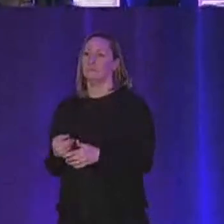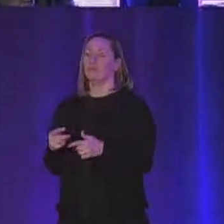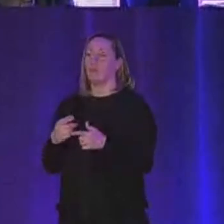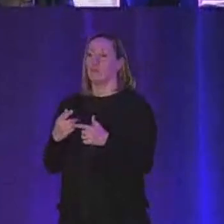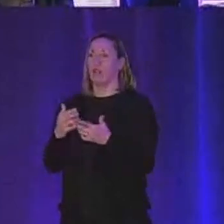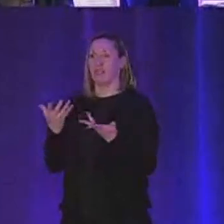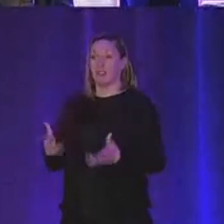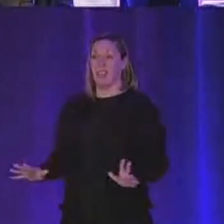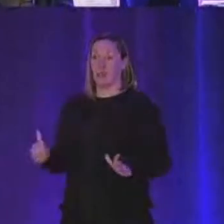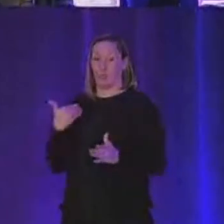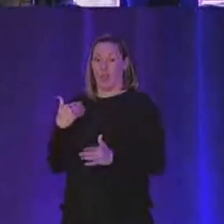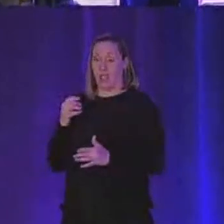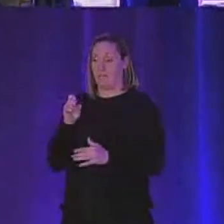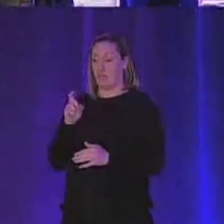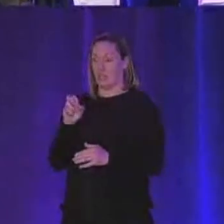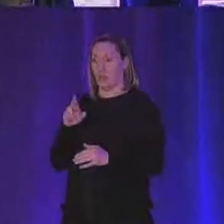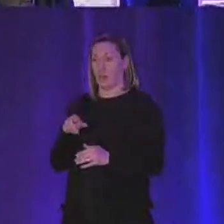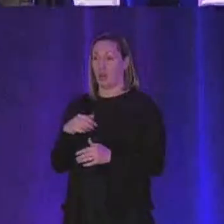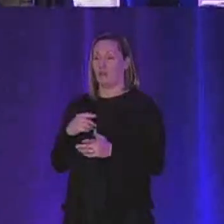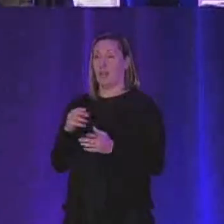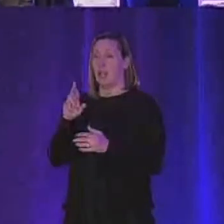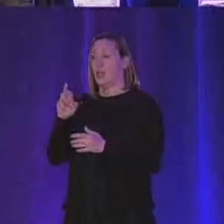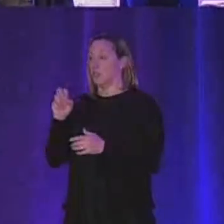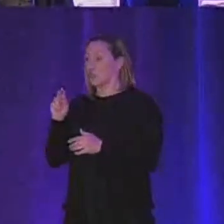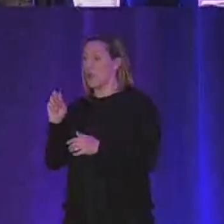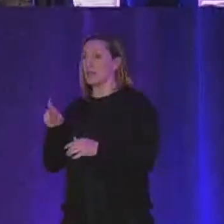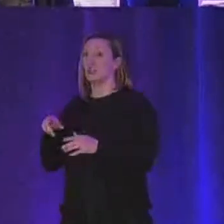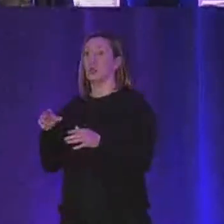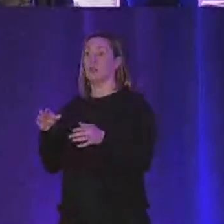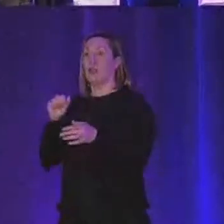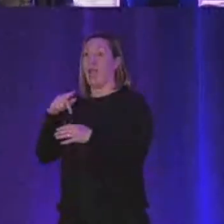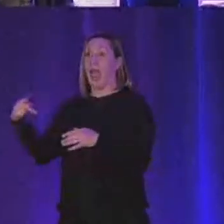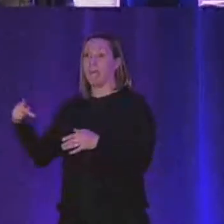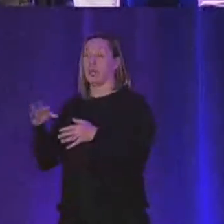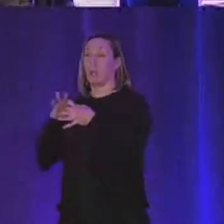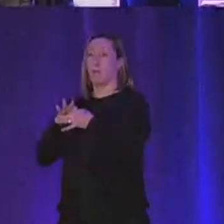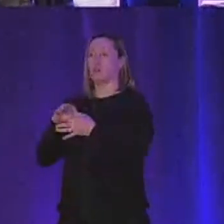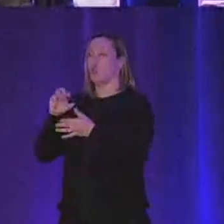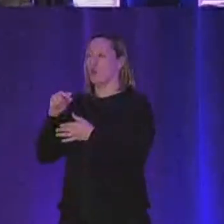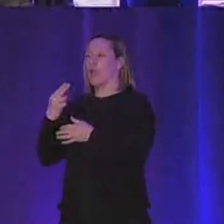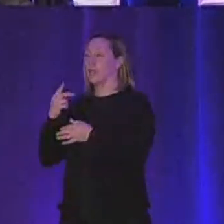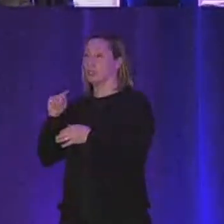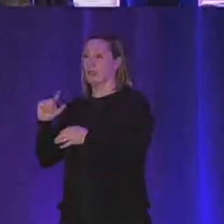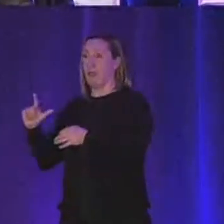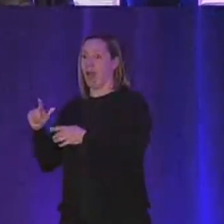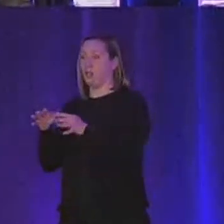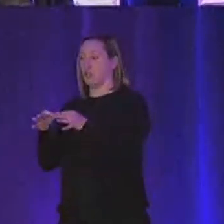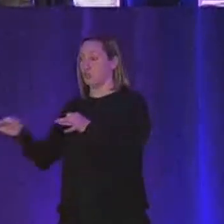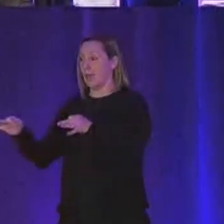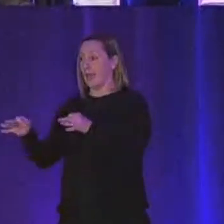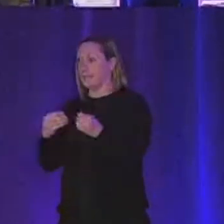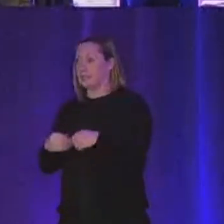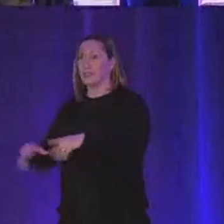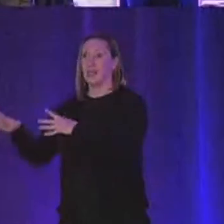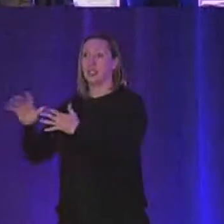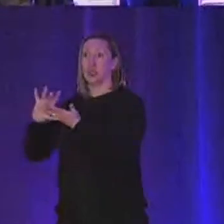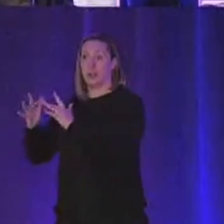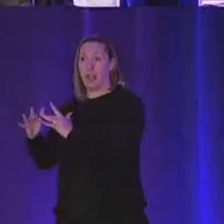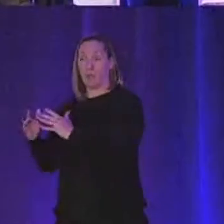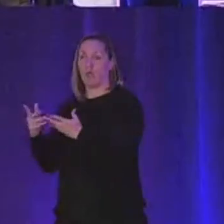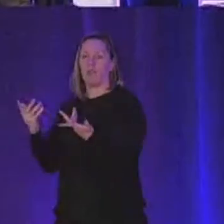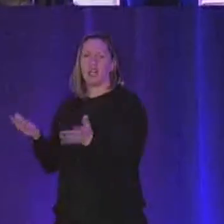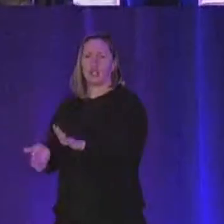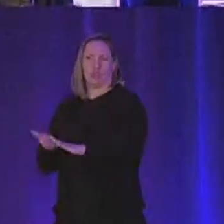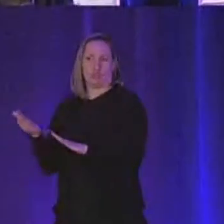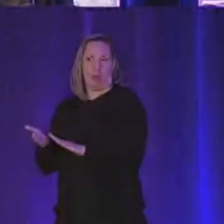That's it. We have a server that is rendering our app component to a HTML string and sending it over the network. Let's just run this